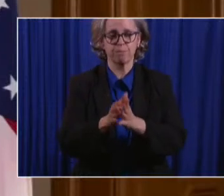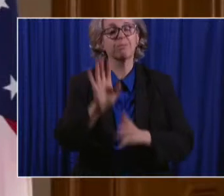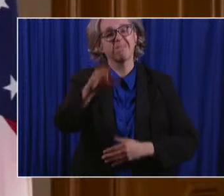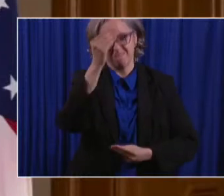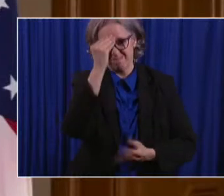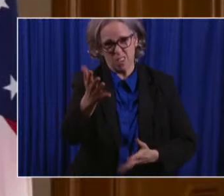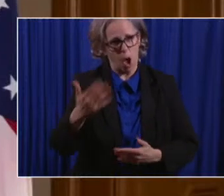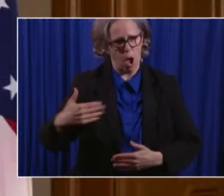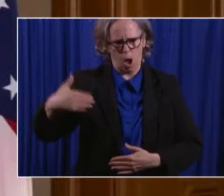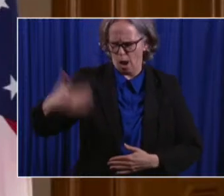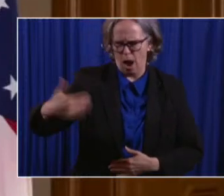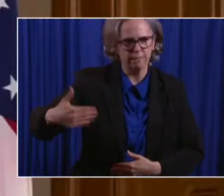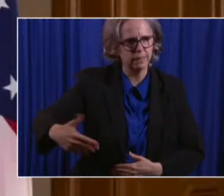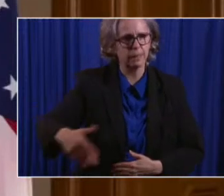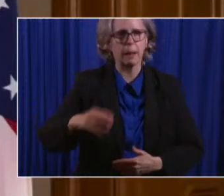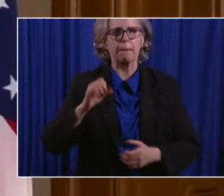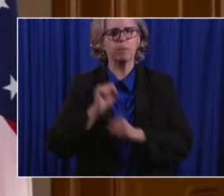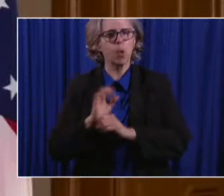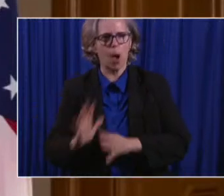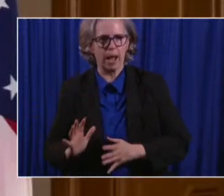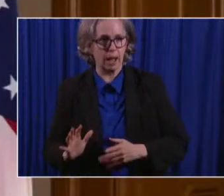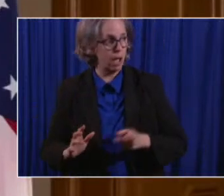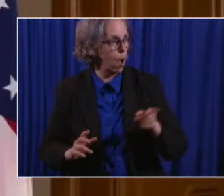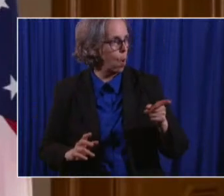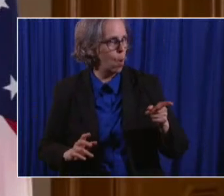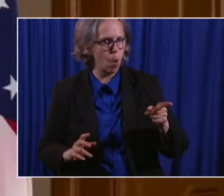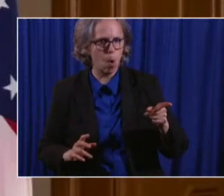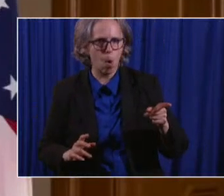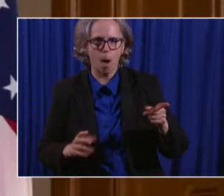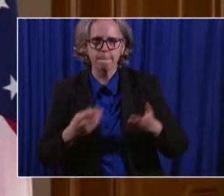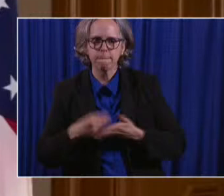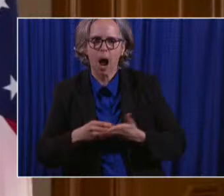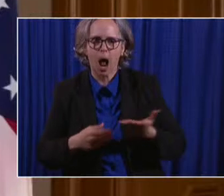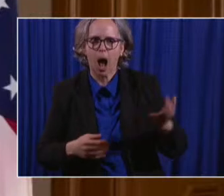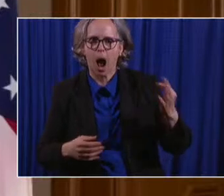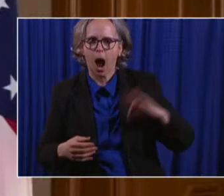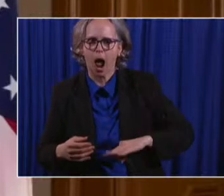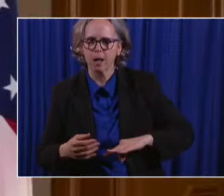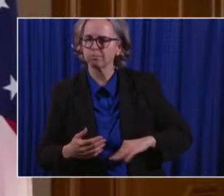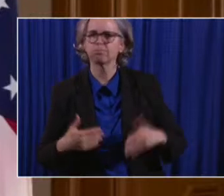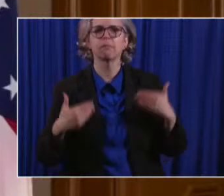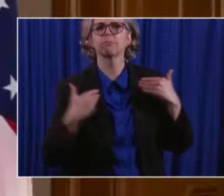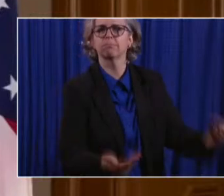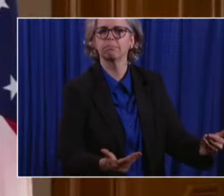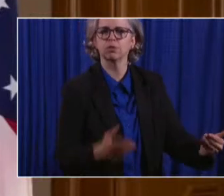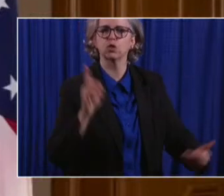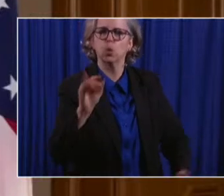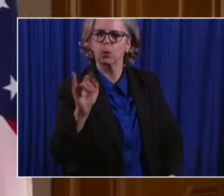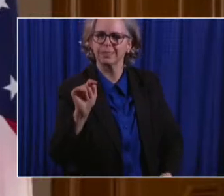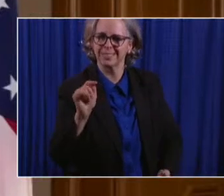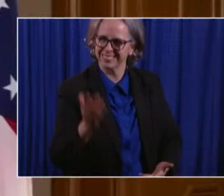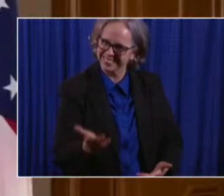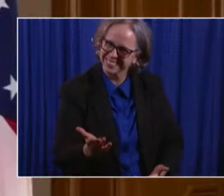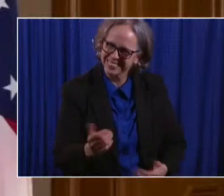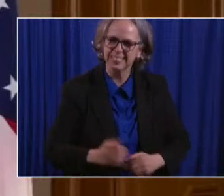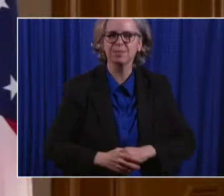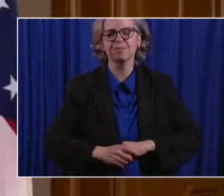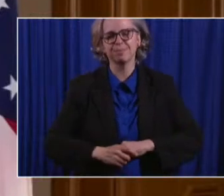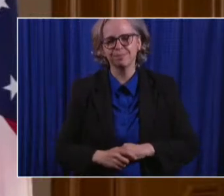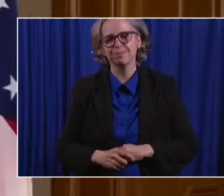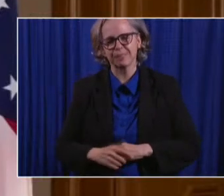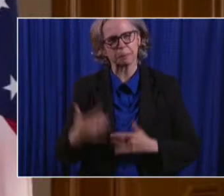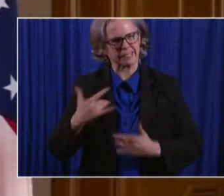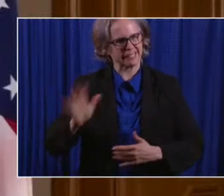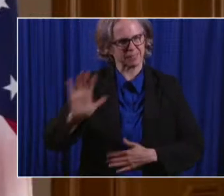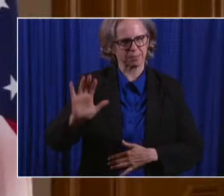it is direct money in their pocket. And so, look, we're going to, under the law,